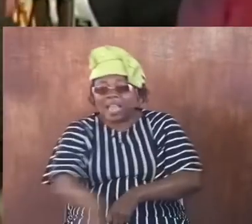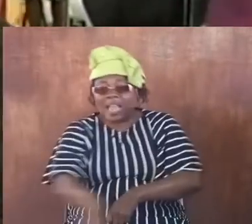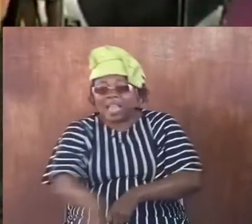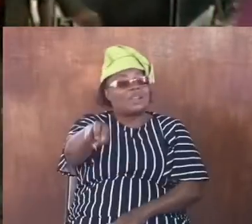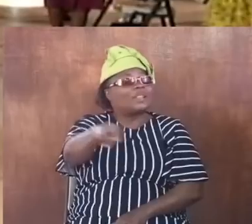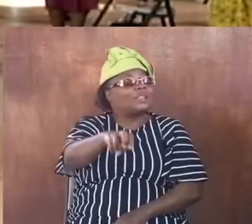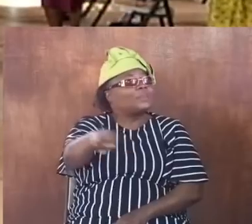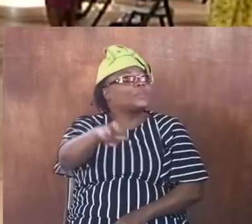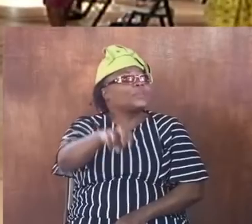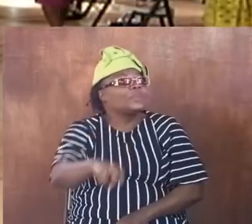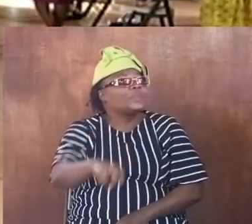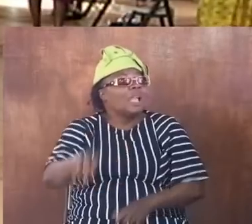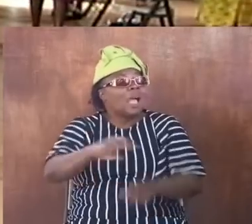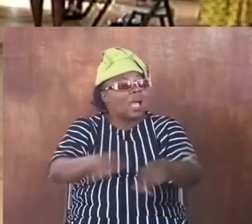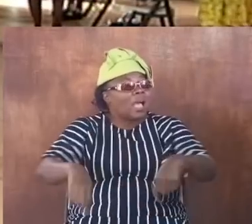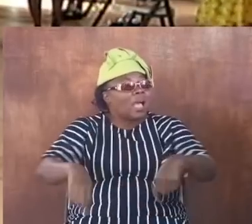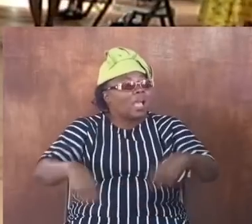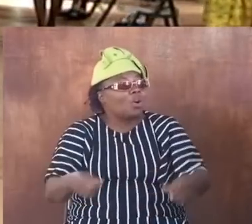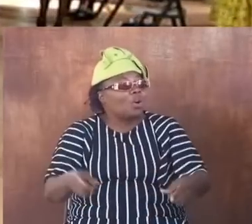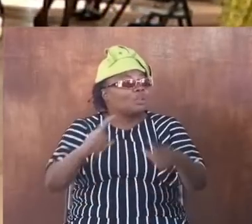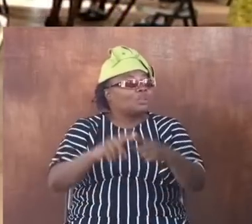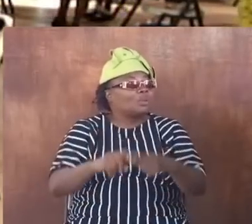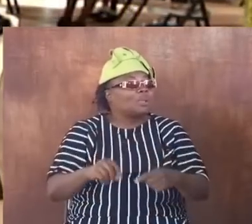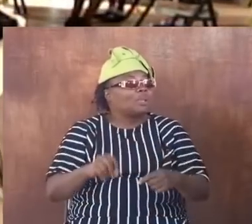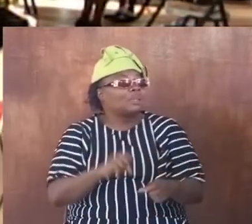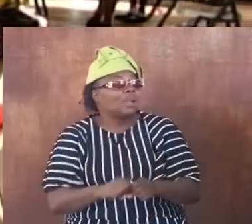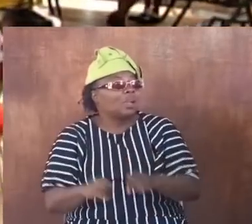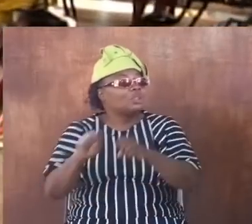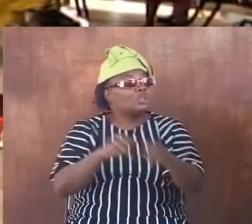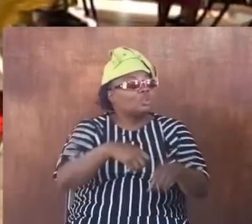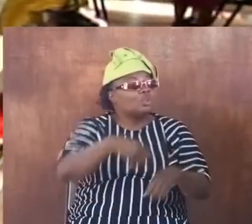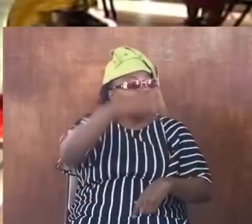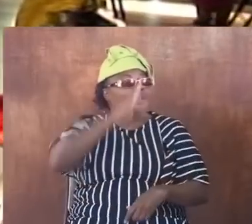the journey. Yes, I started.